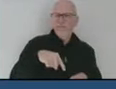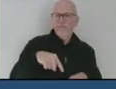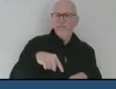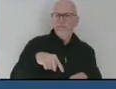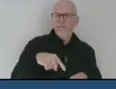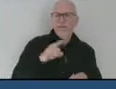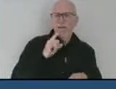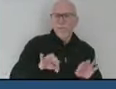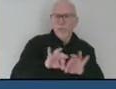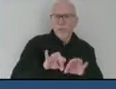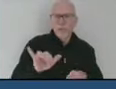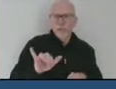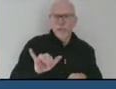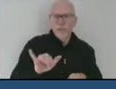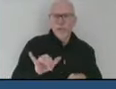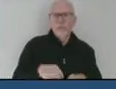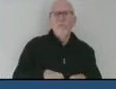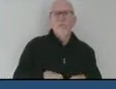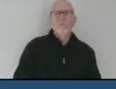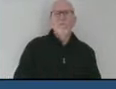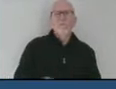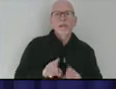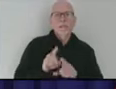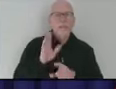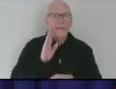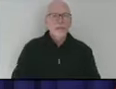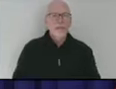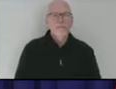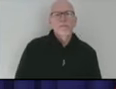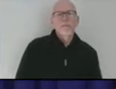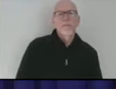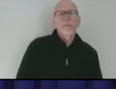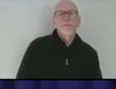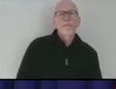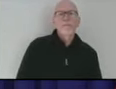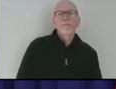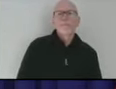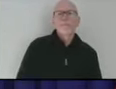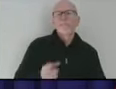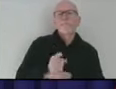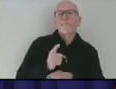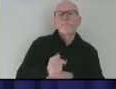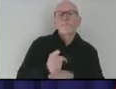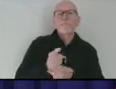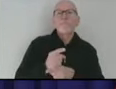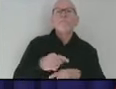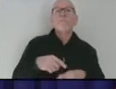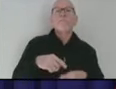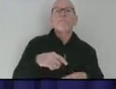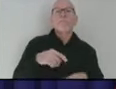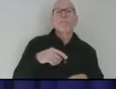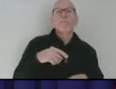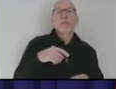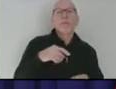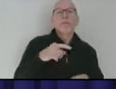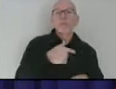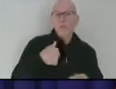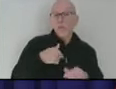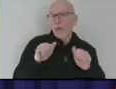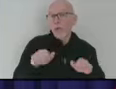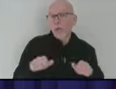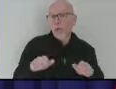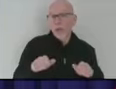equally important as beds, et cetera. Yeah, Nikki, I think the governor said it very well, and that is that we can make